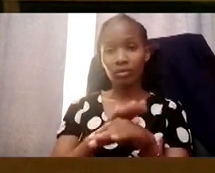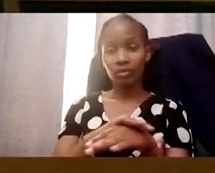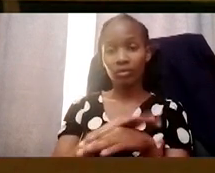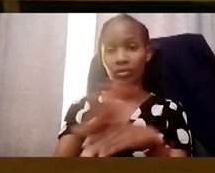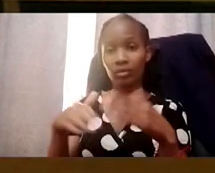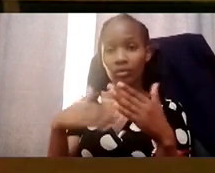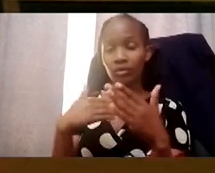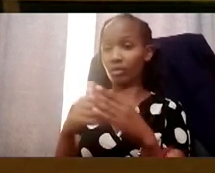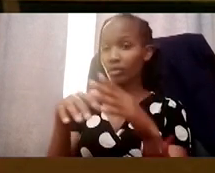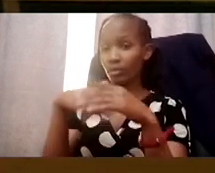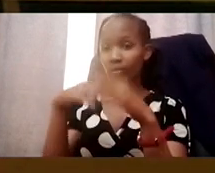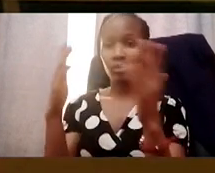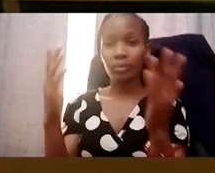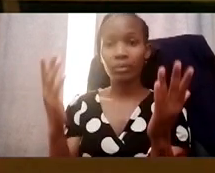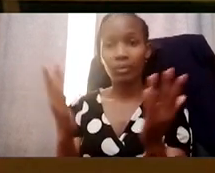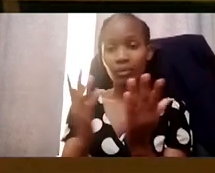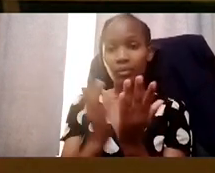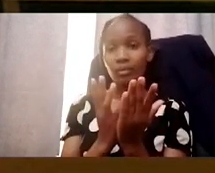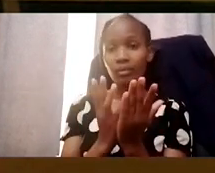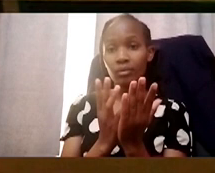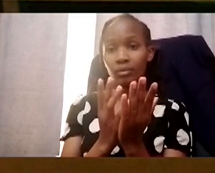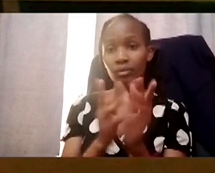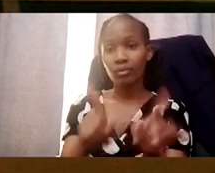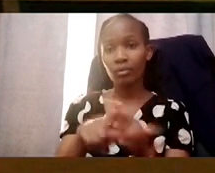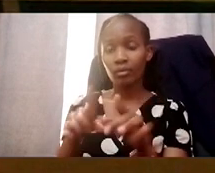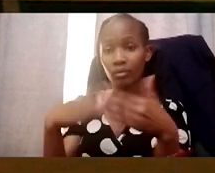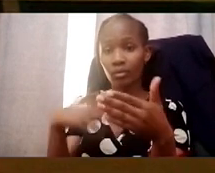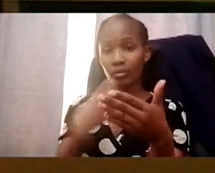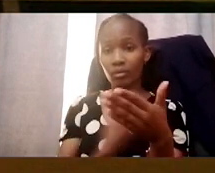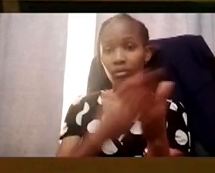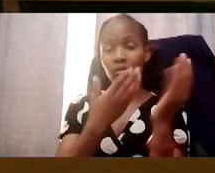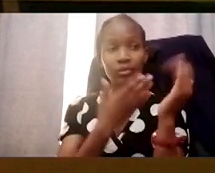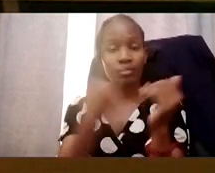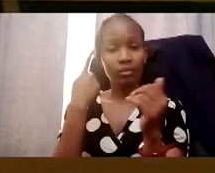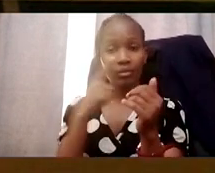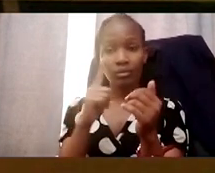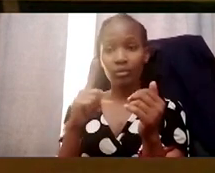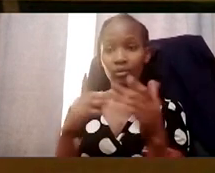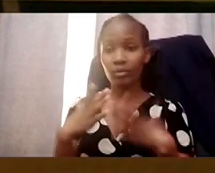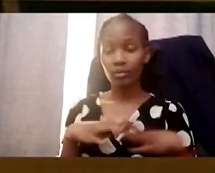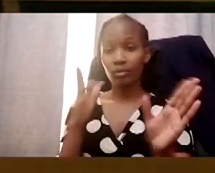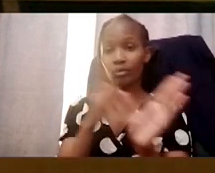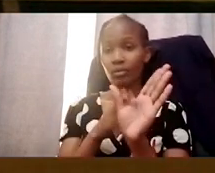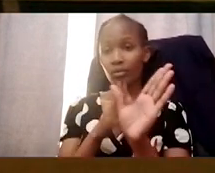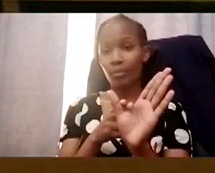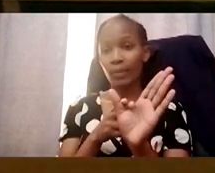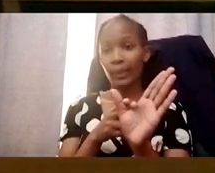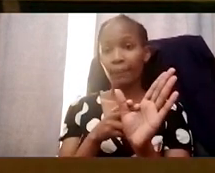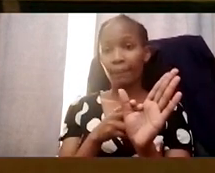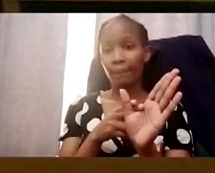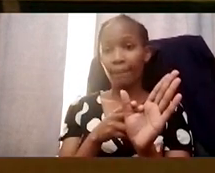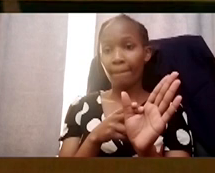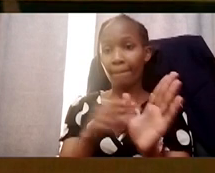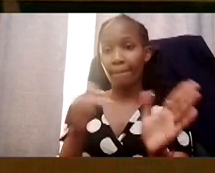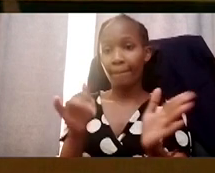world by wearing us, and it has given us hope for the refugees to at least participate. And that was the chance that we